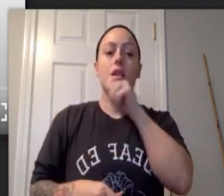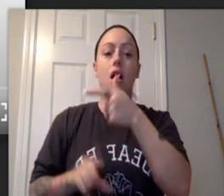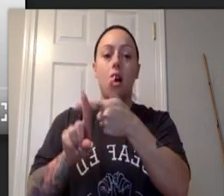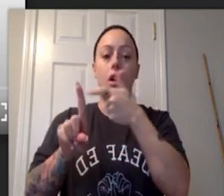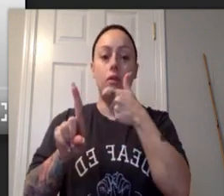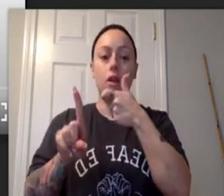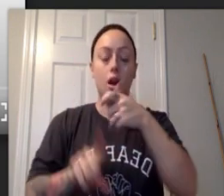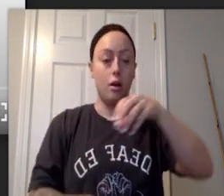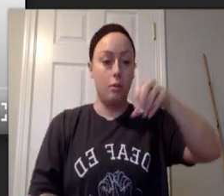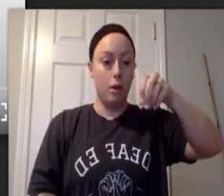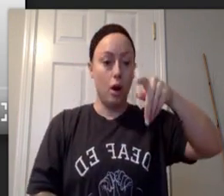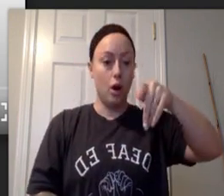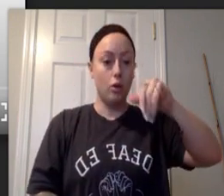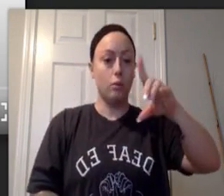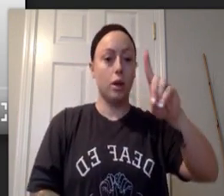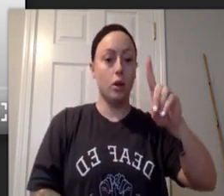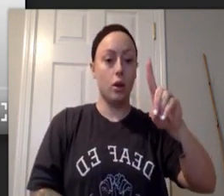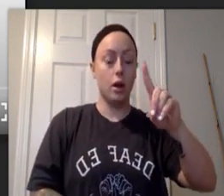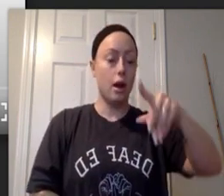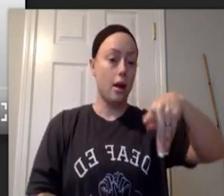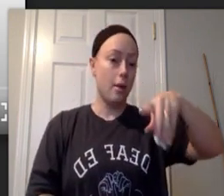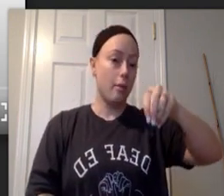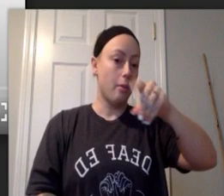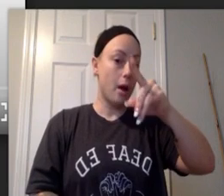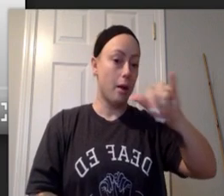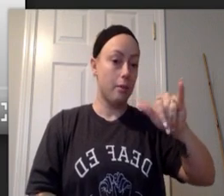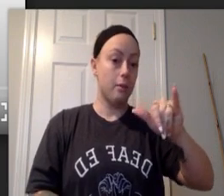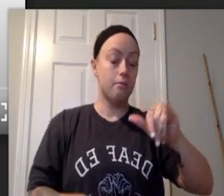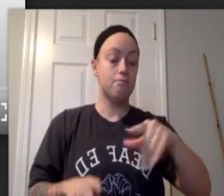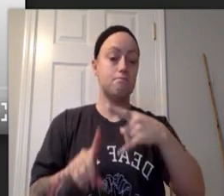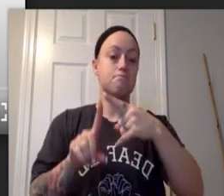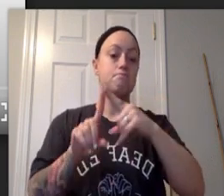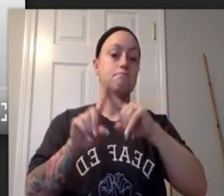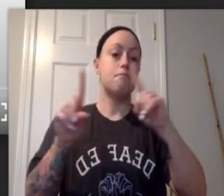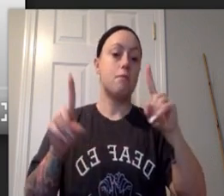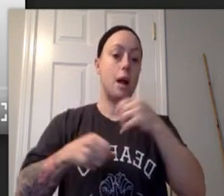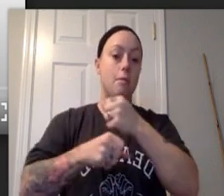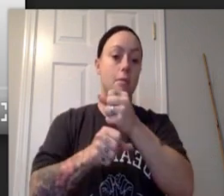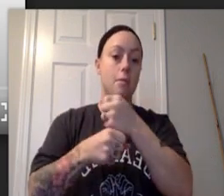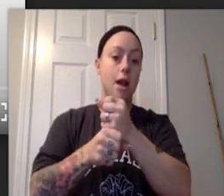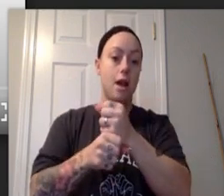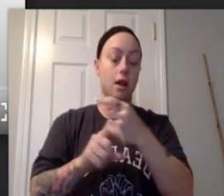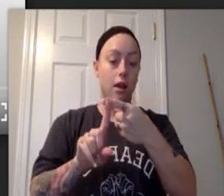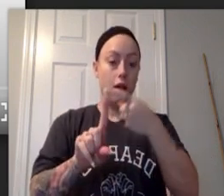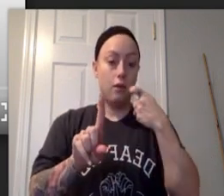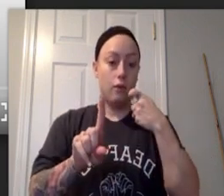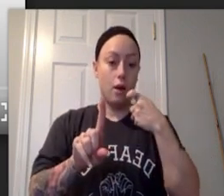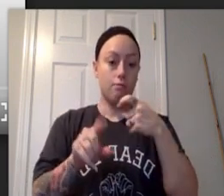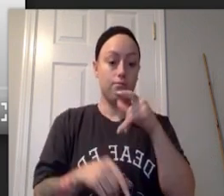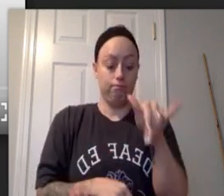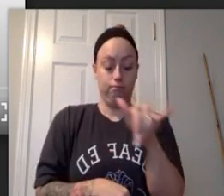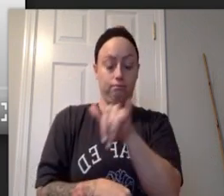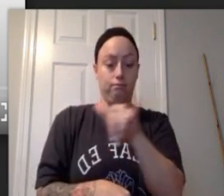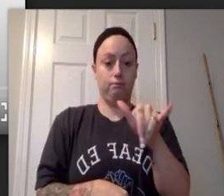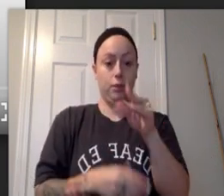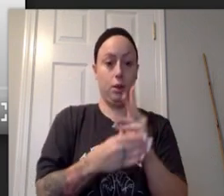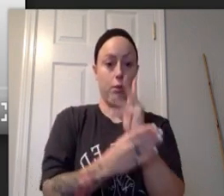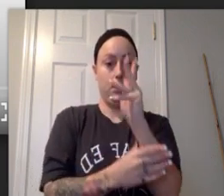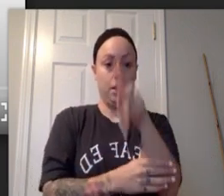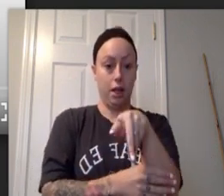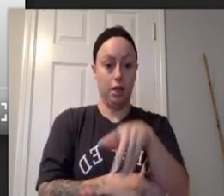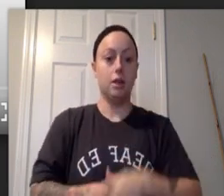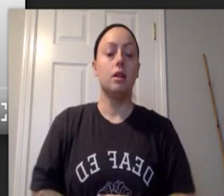is derived from a similar plant and has similar structural properties and reactions. And we even